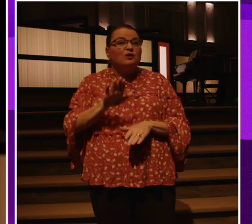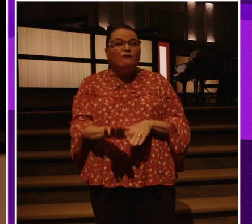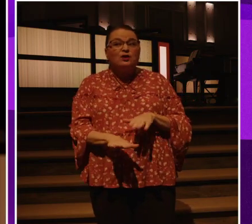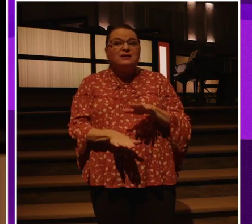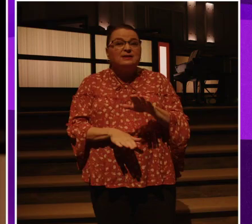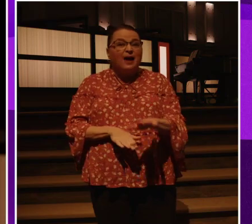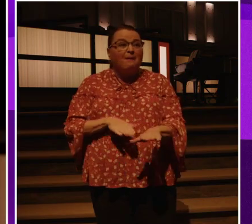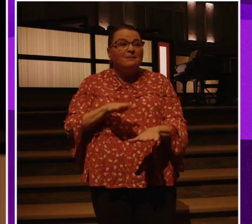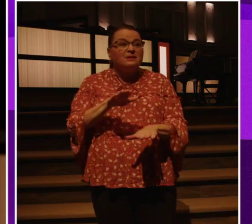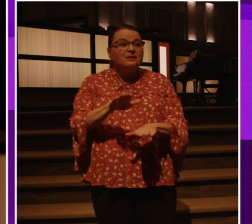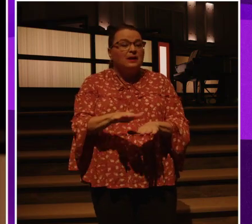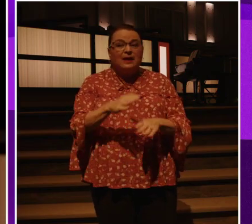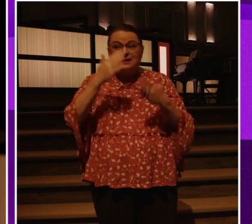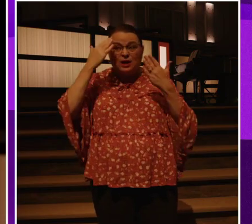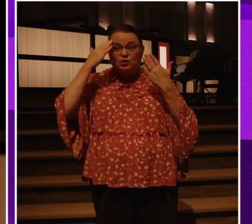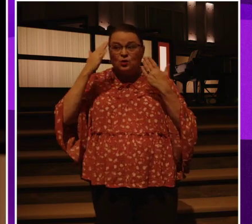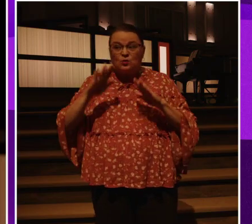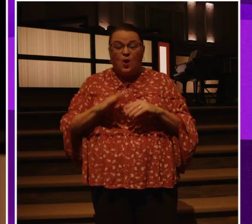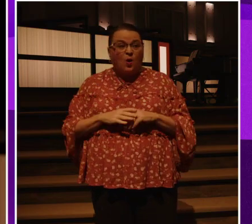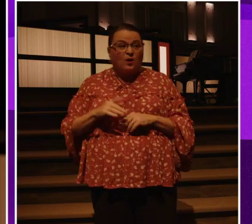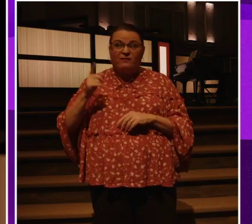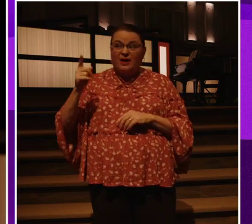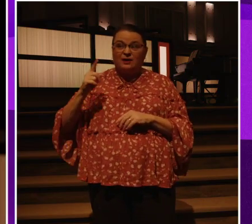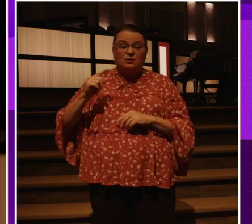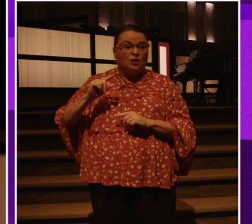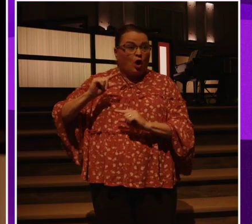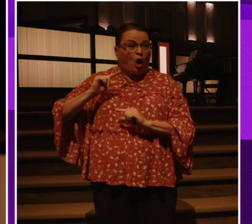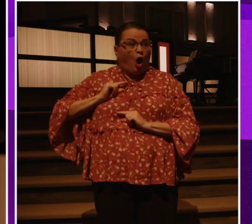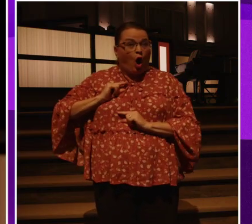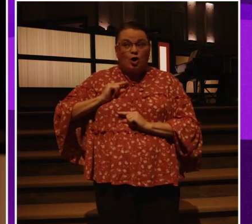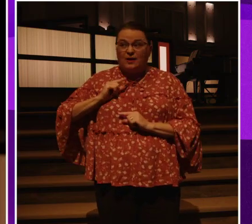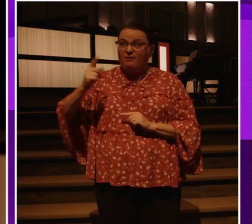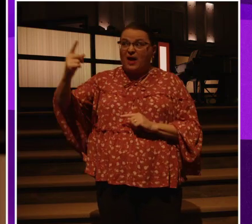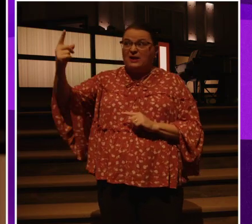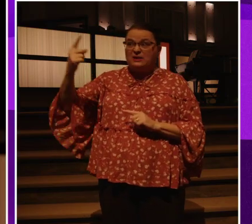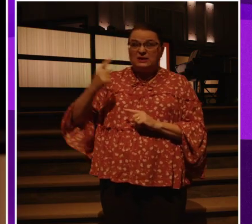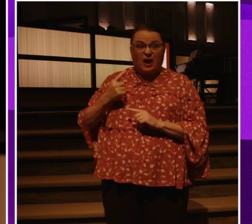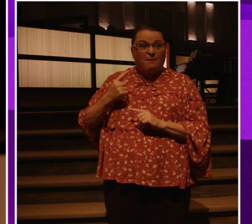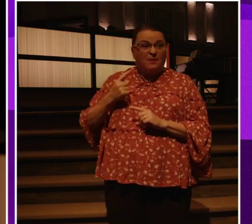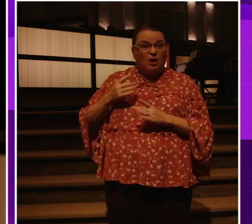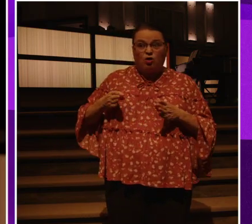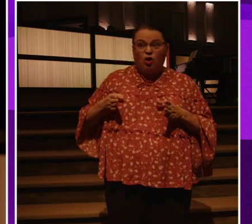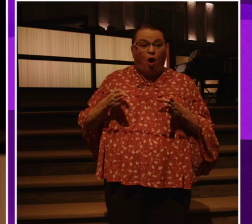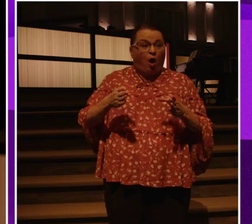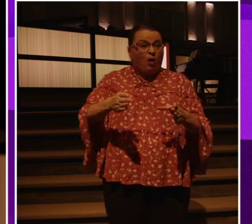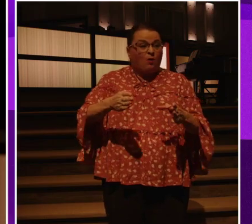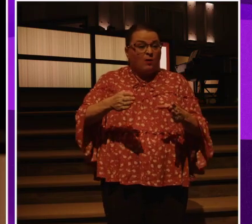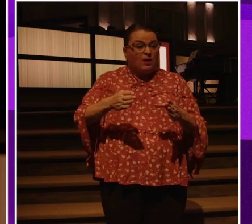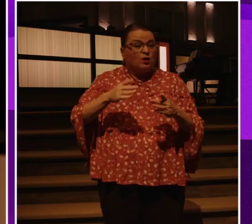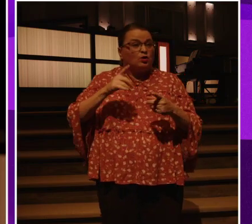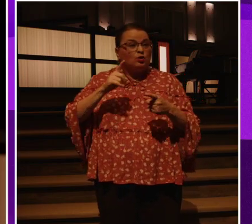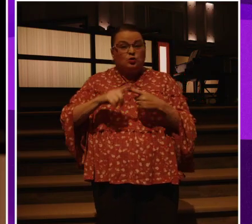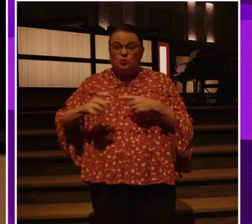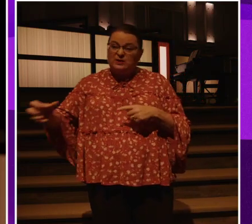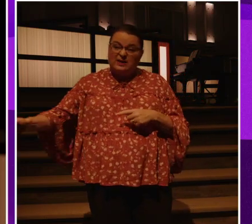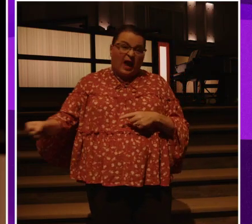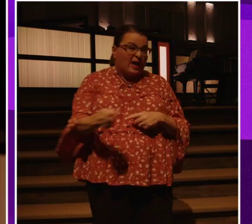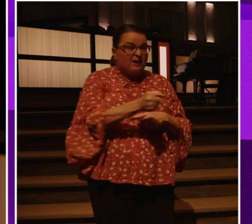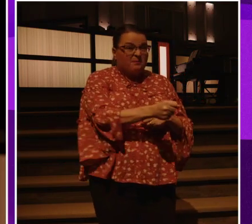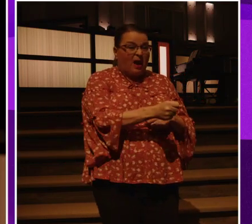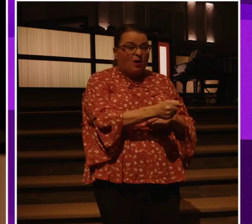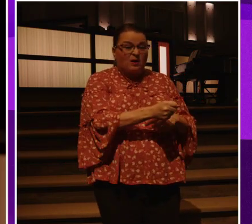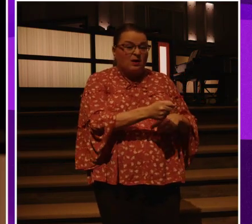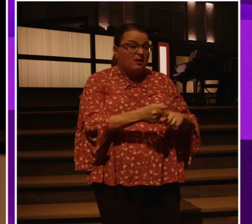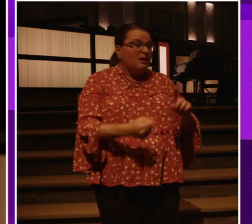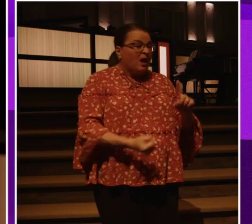is uncertain whether or not that's a guard that's coming down the hallway to drag him out of his